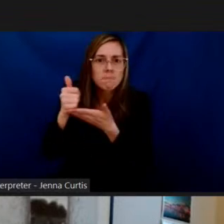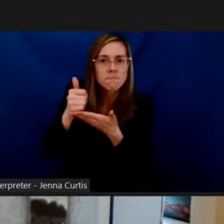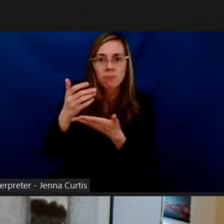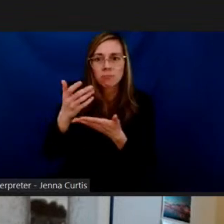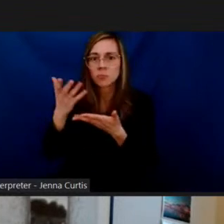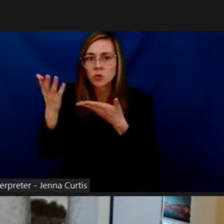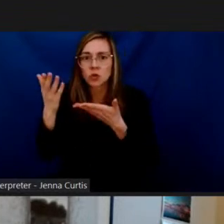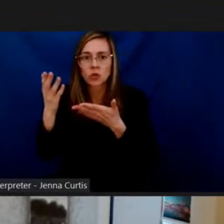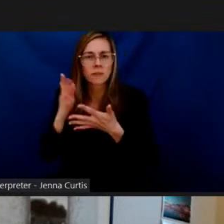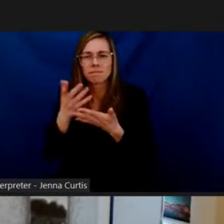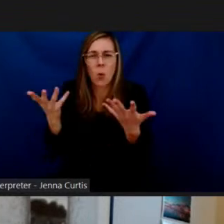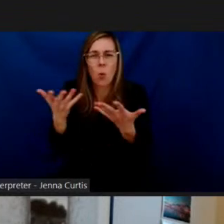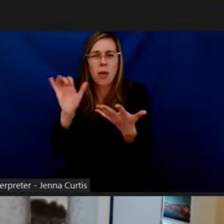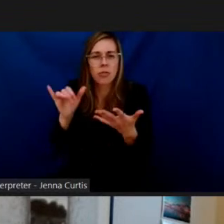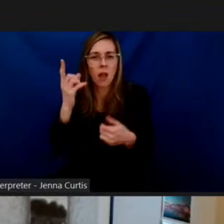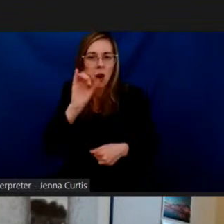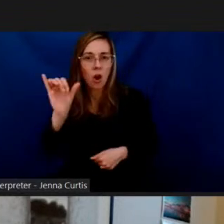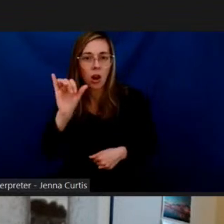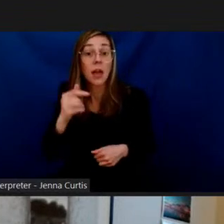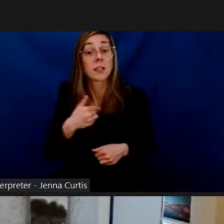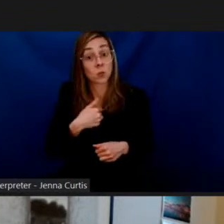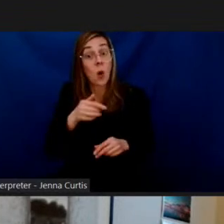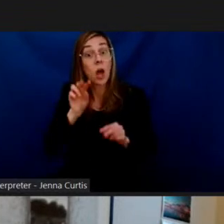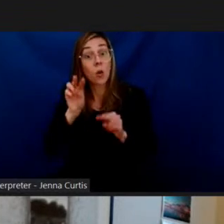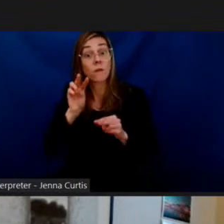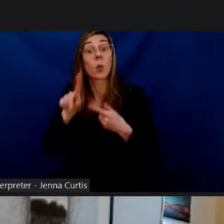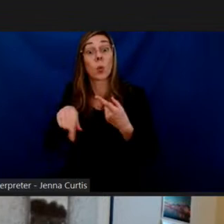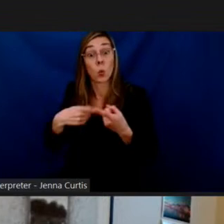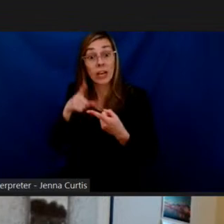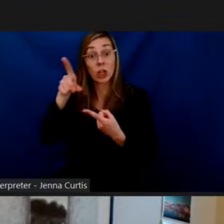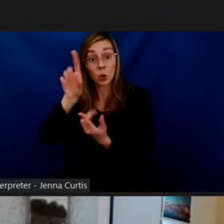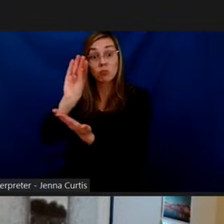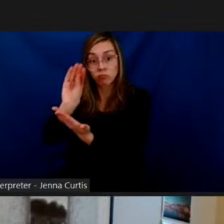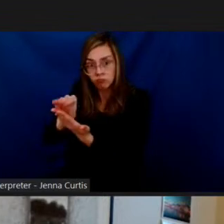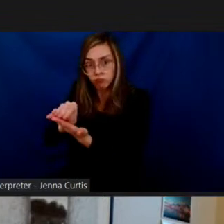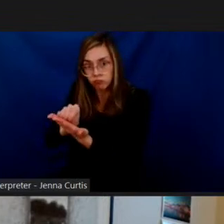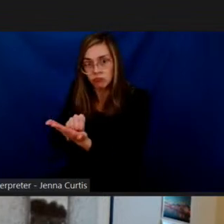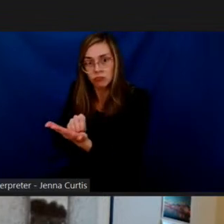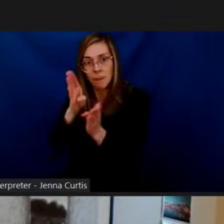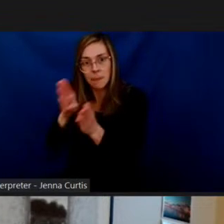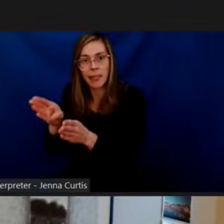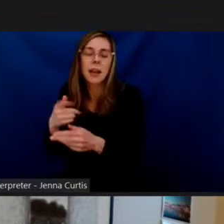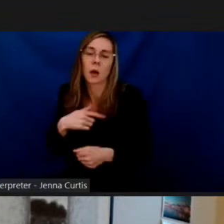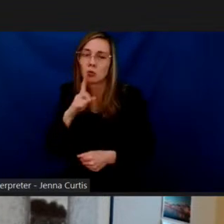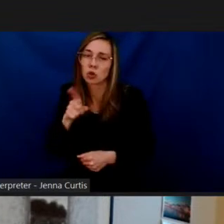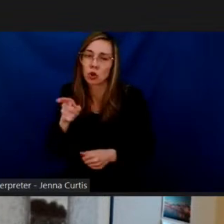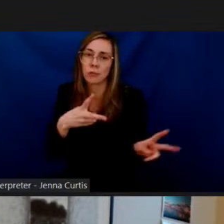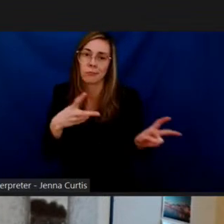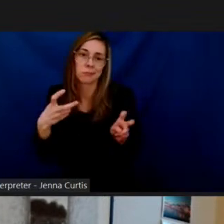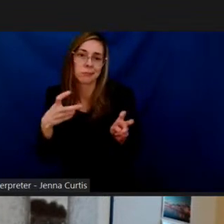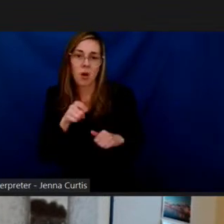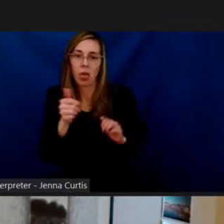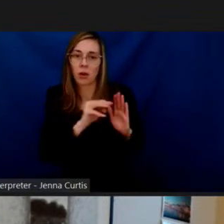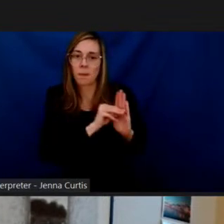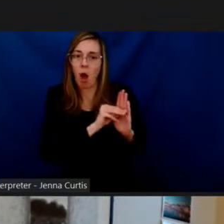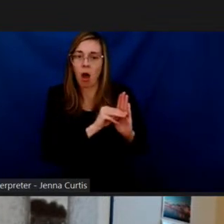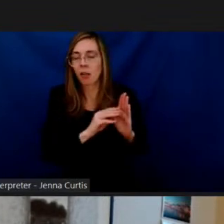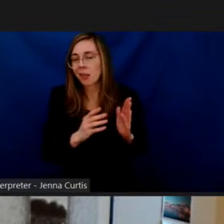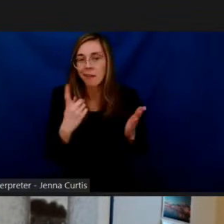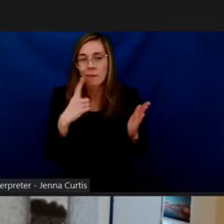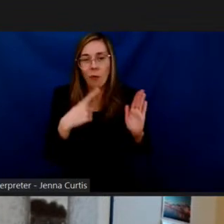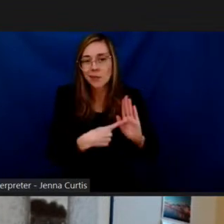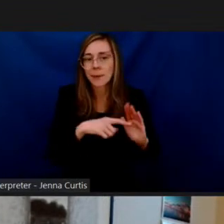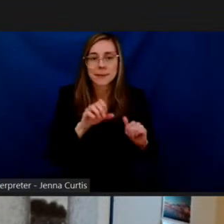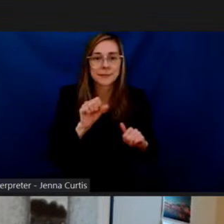forward as you develop that plan, and certainly you have other models that you've used in San Francisco,